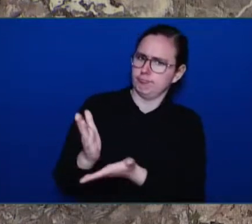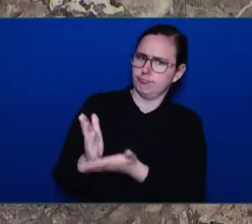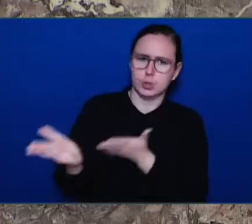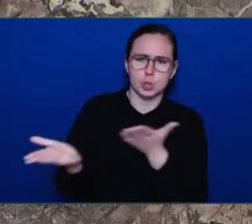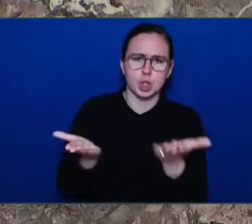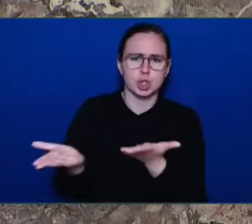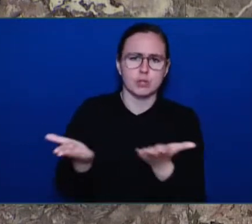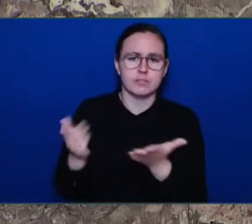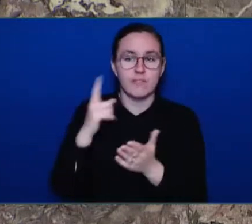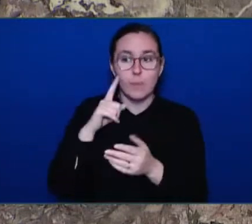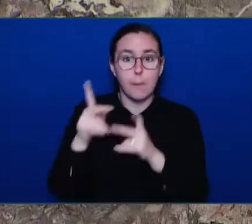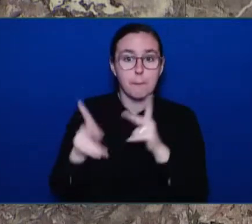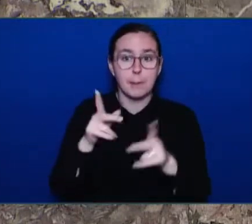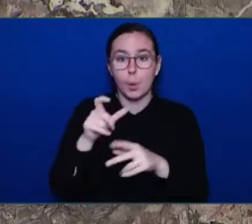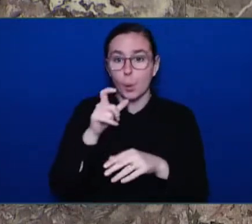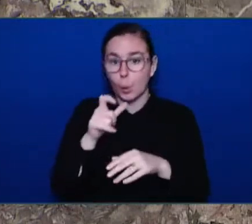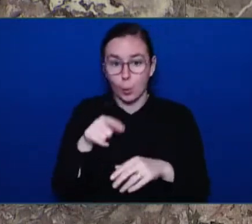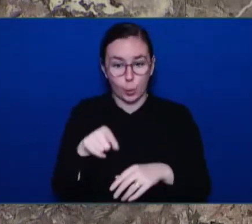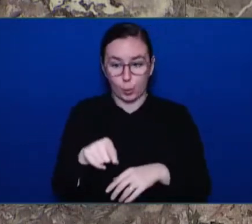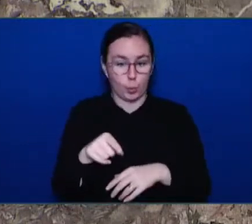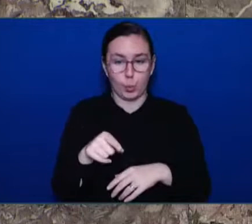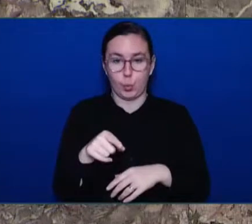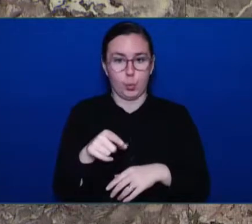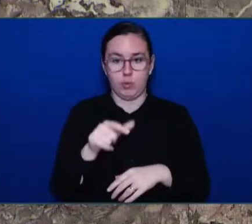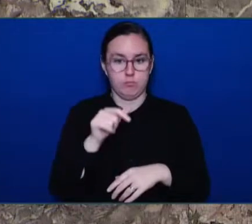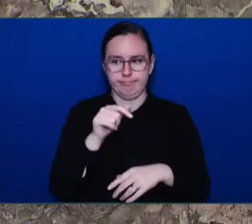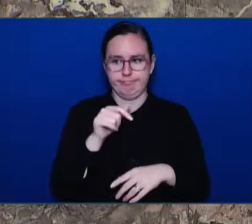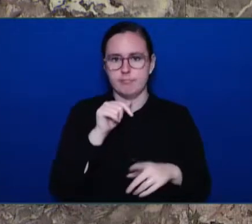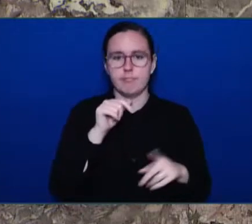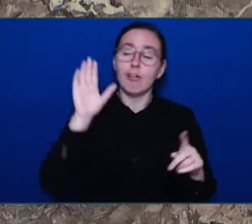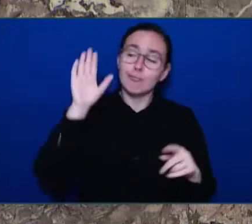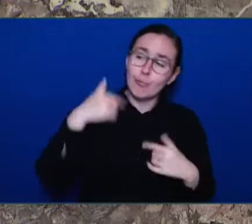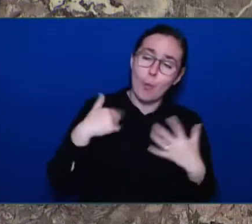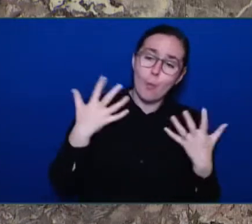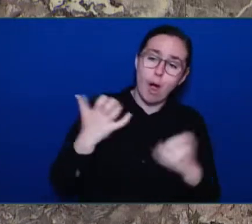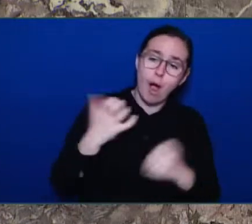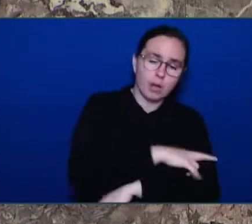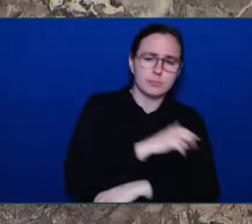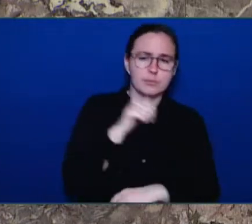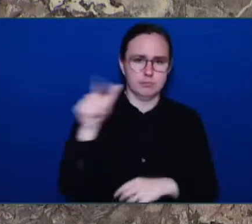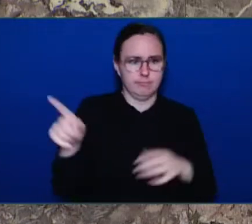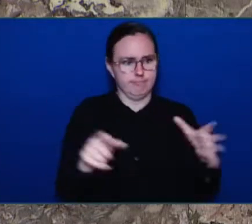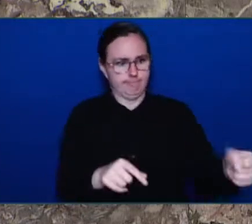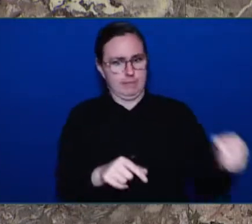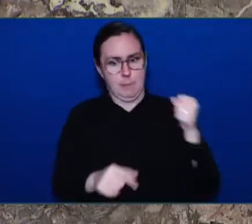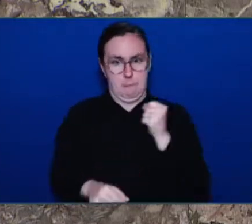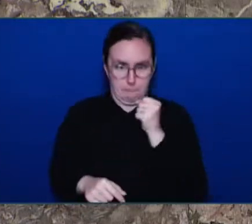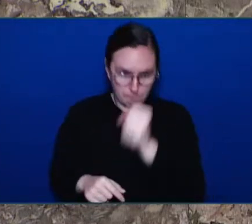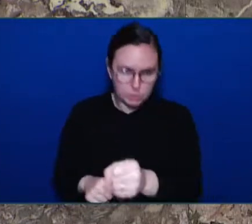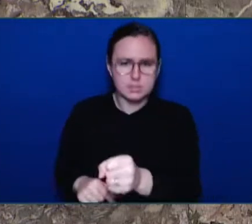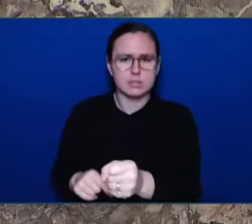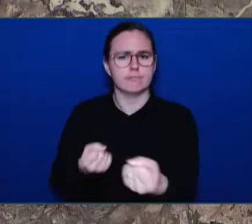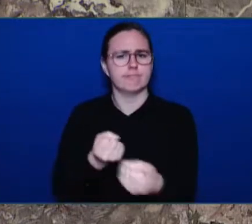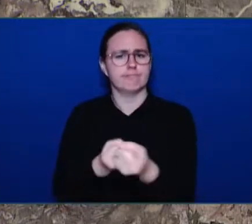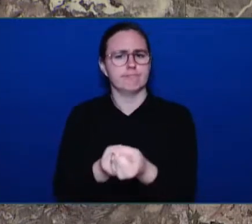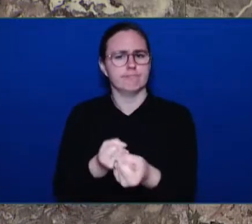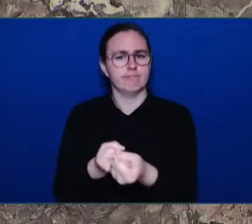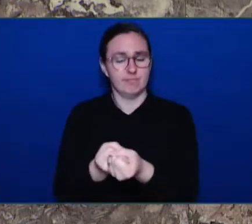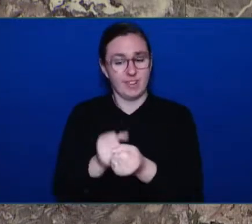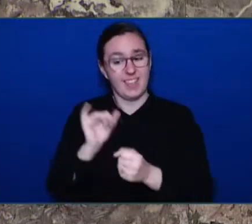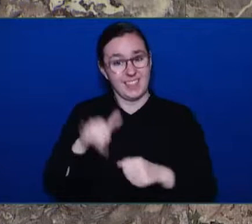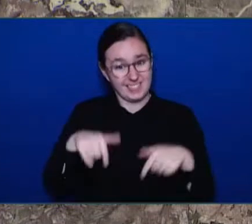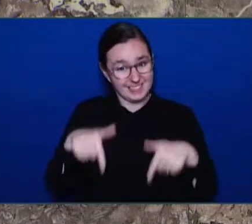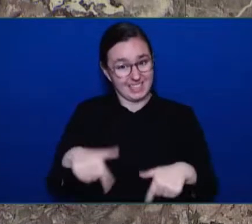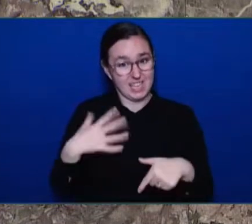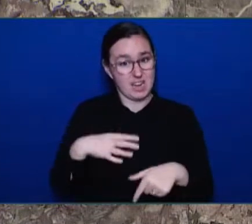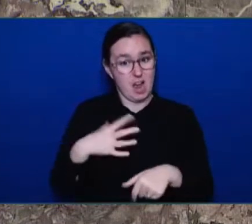Act. That is the kind of immediate work, and that our government has proved again and again. We will intervene and make changes where people ask us